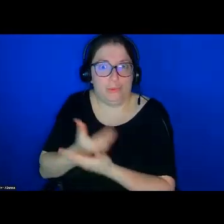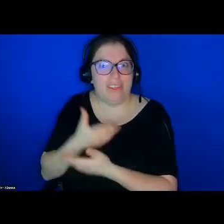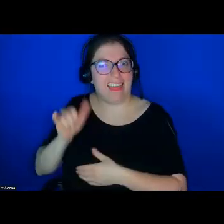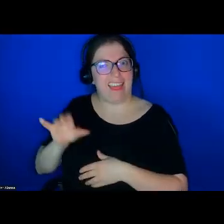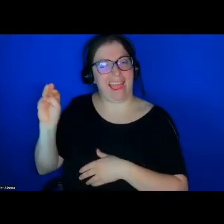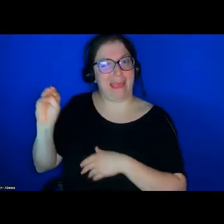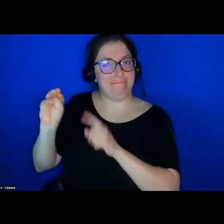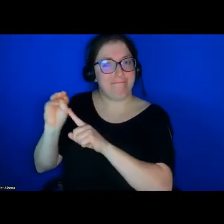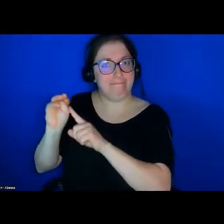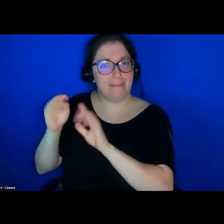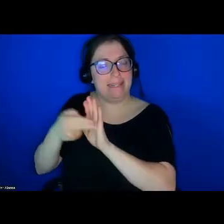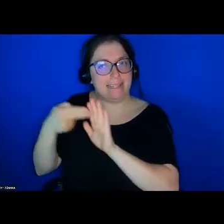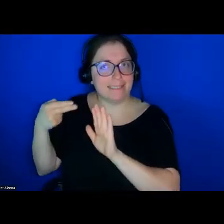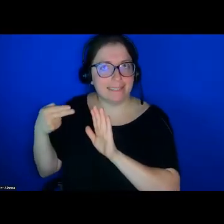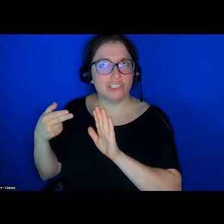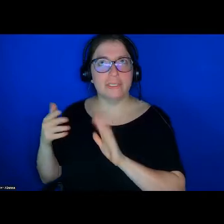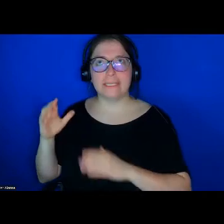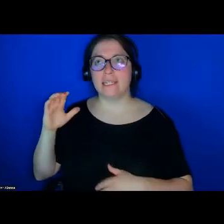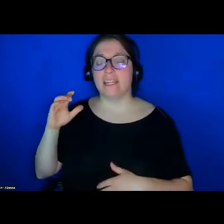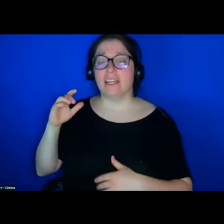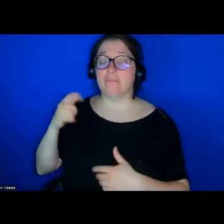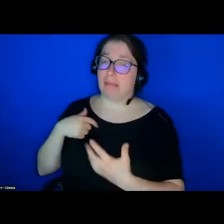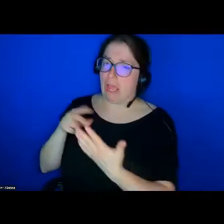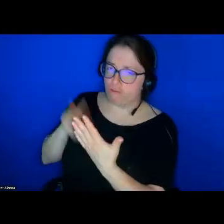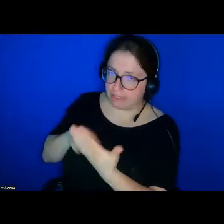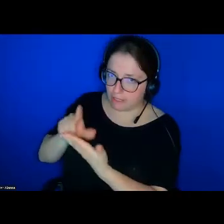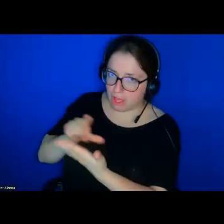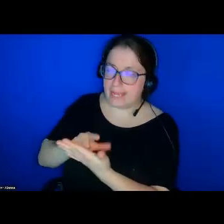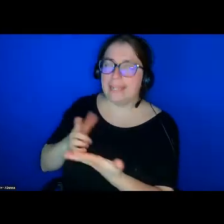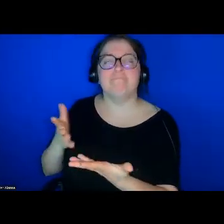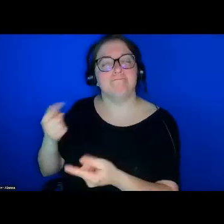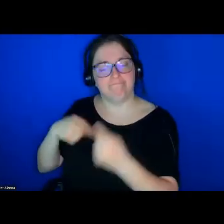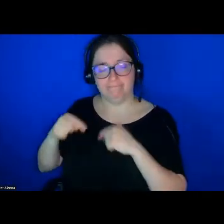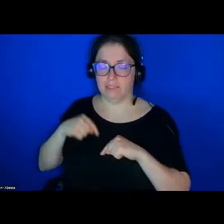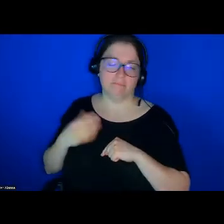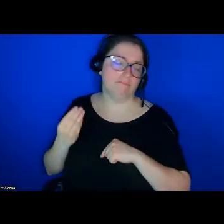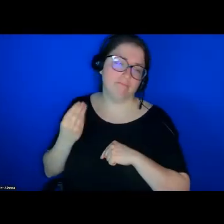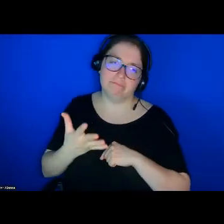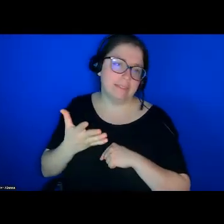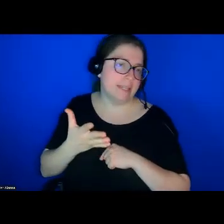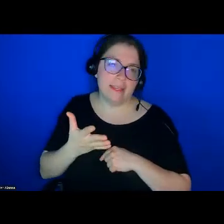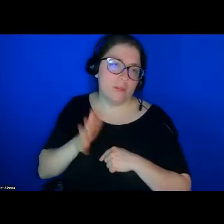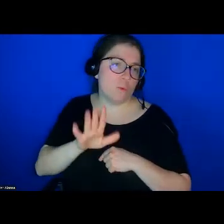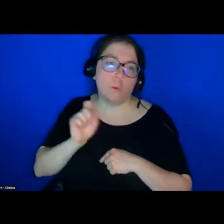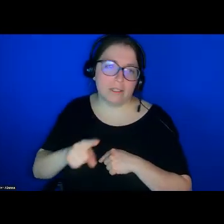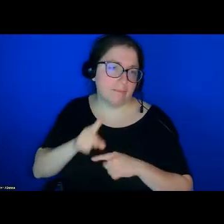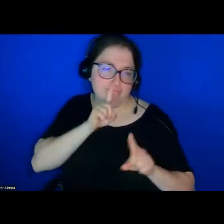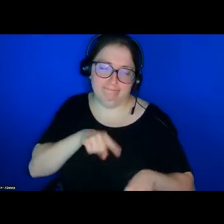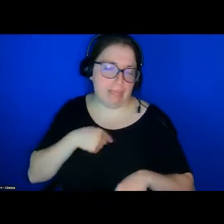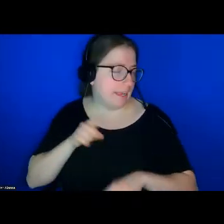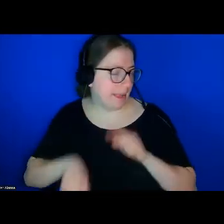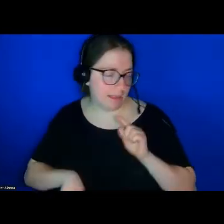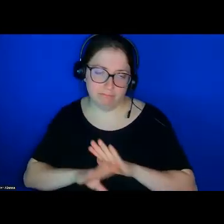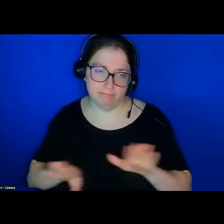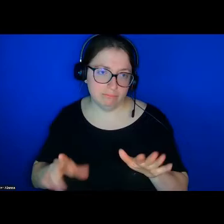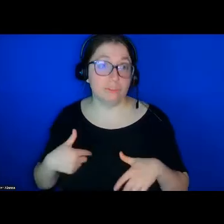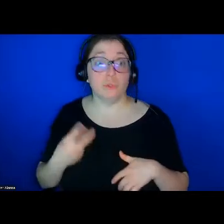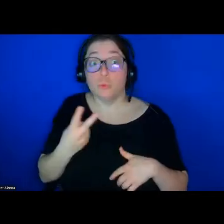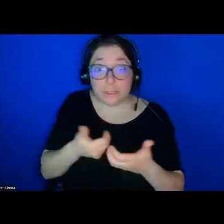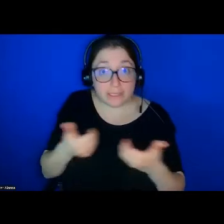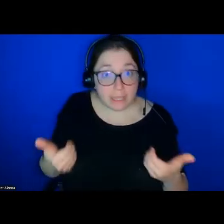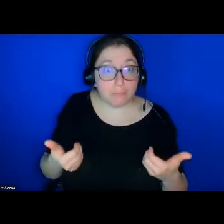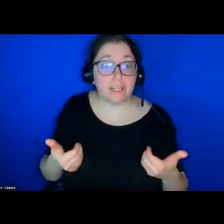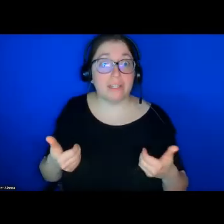is the and I don't for I guess I should go back I don't know the answer to the question about sort of is it two separate databases